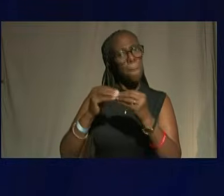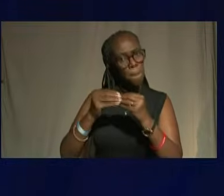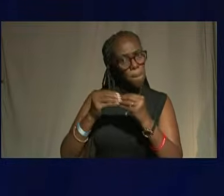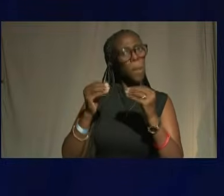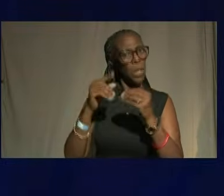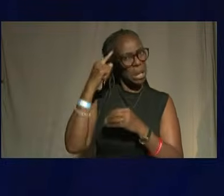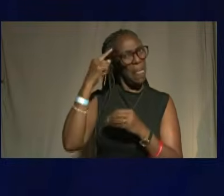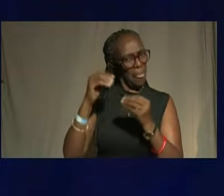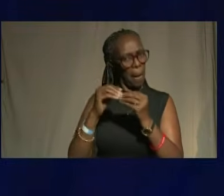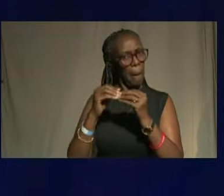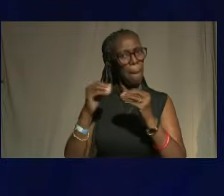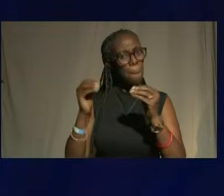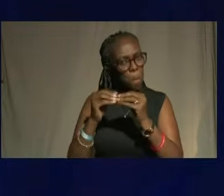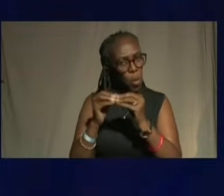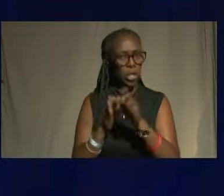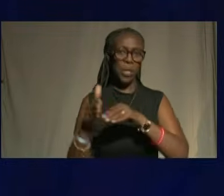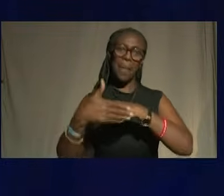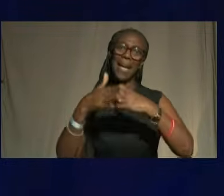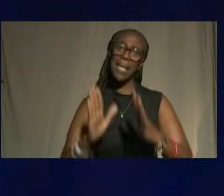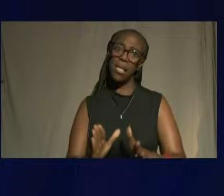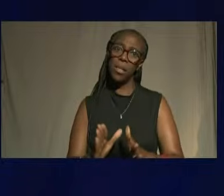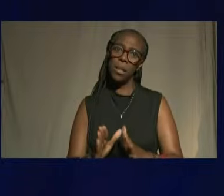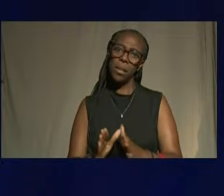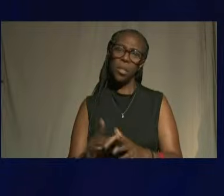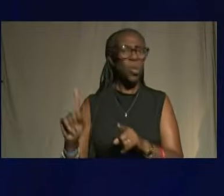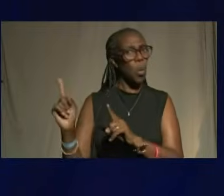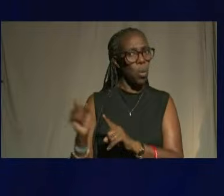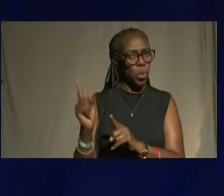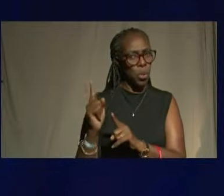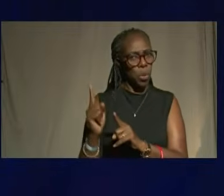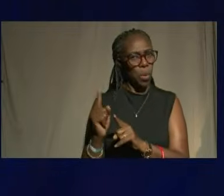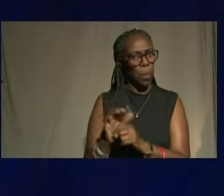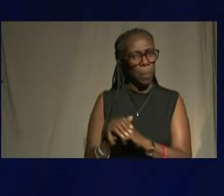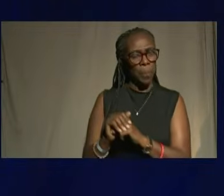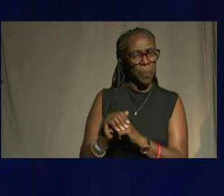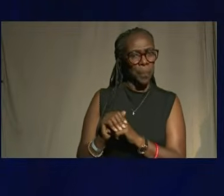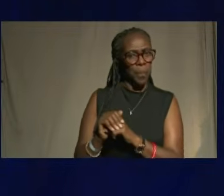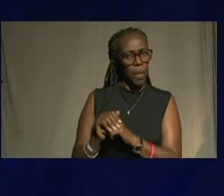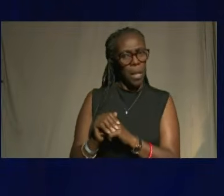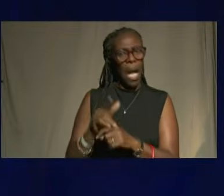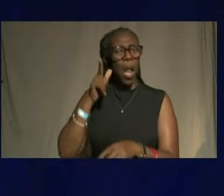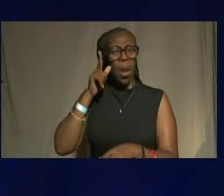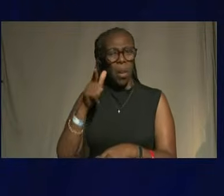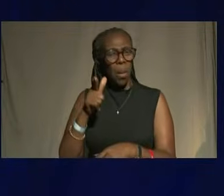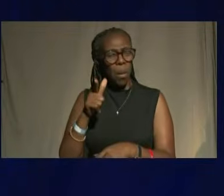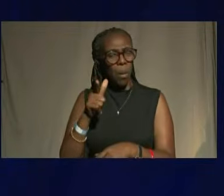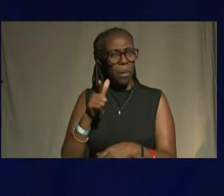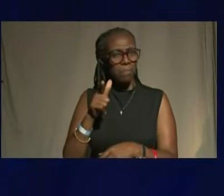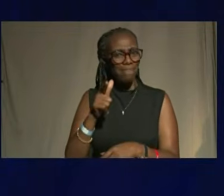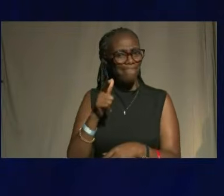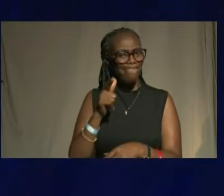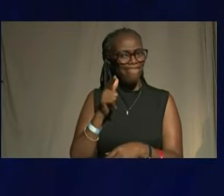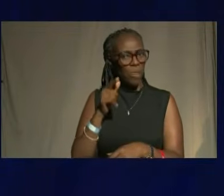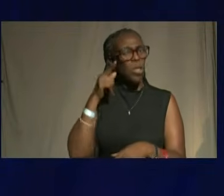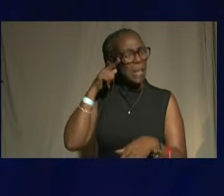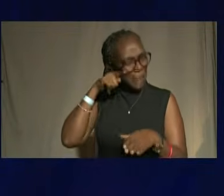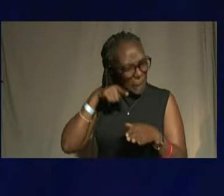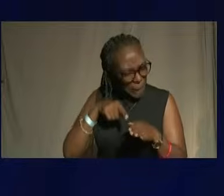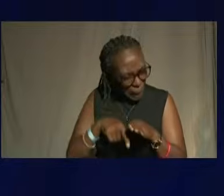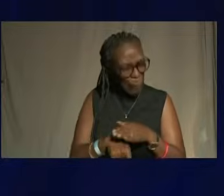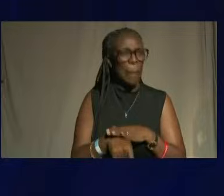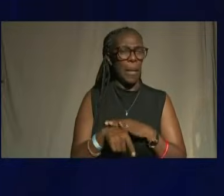that option. I think also, though, we want to take a deeper look at the fact that we're so reliant on remittances. At